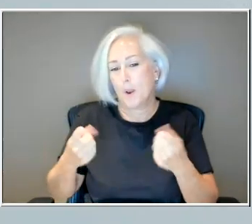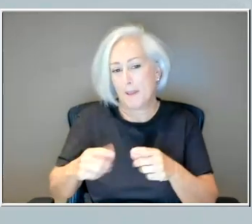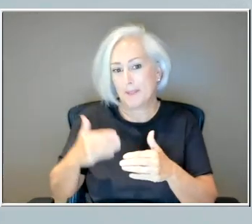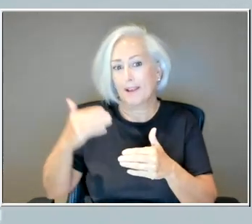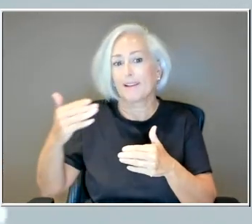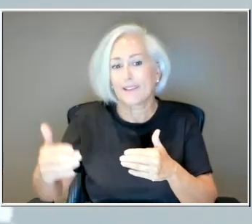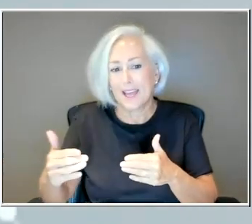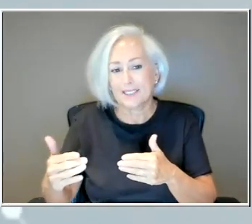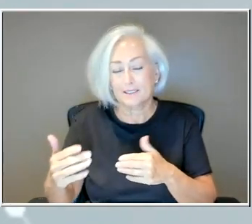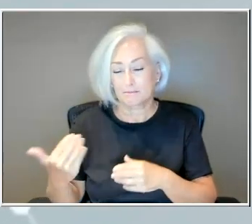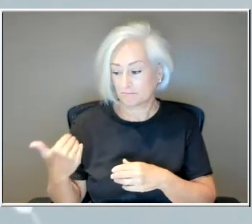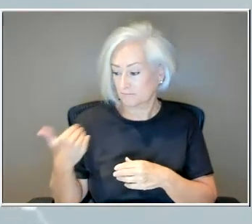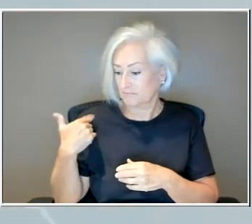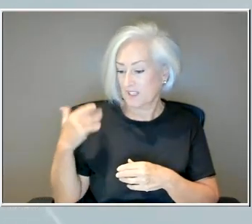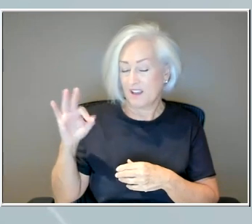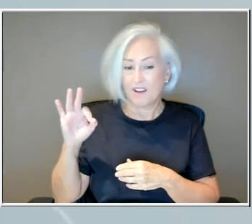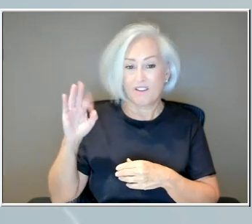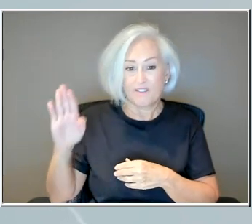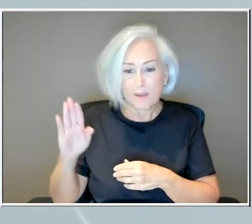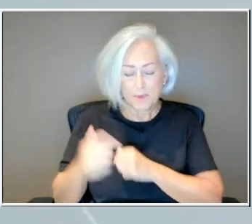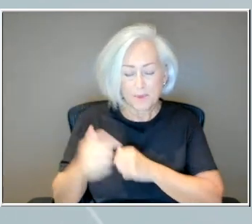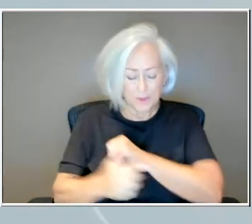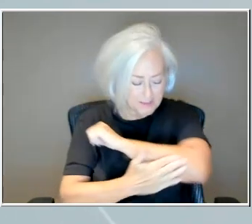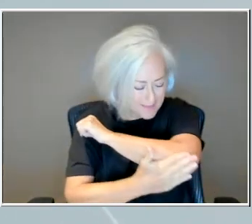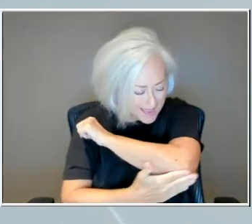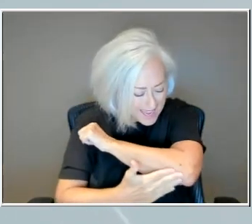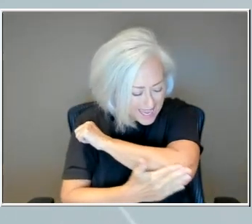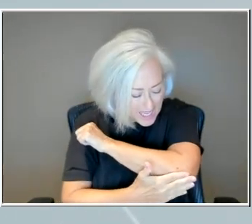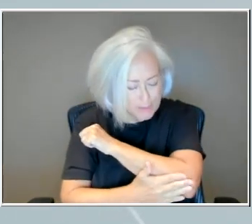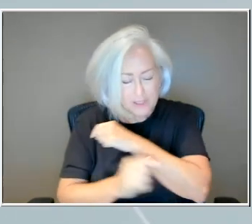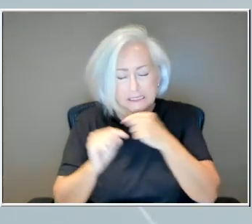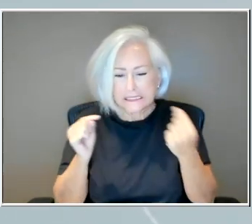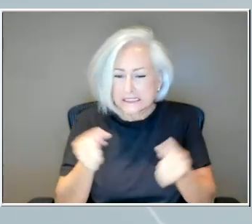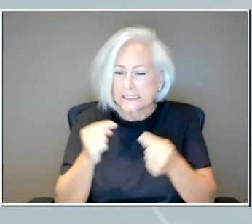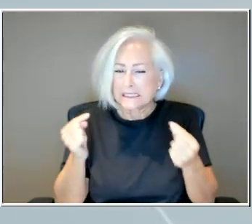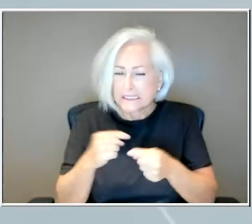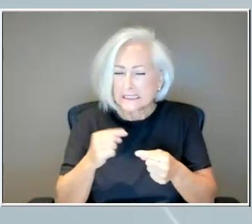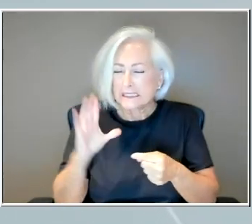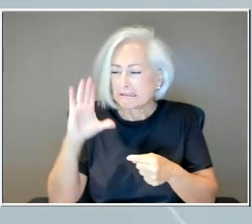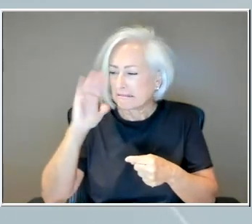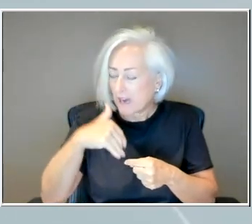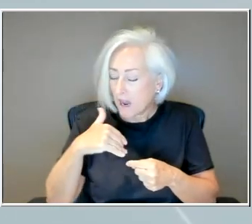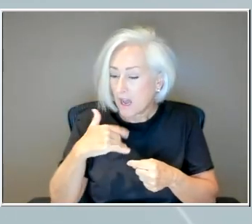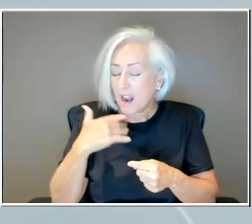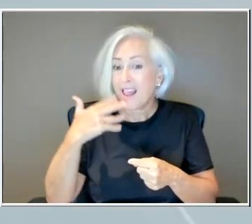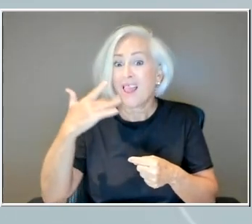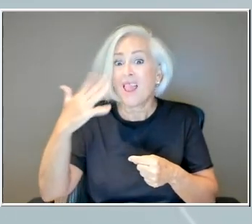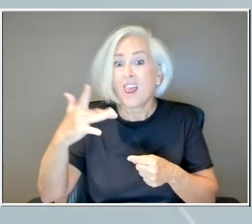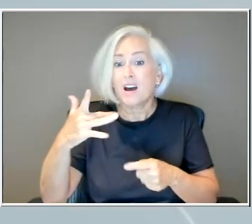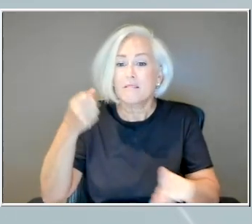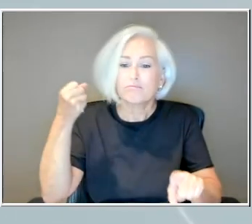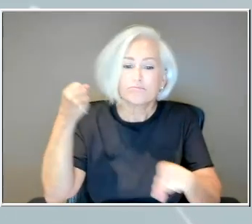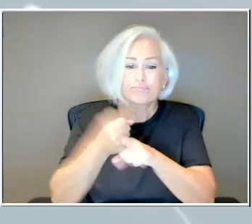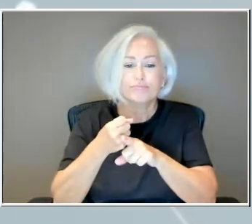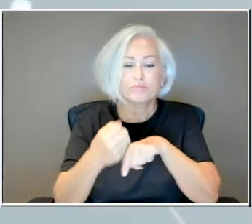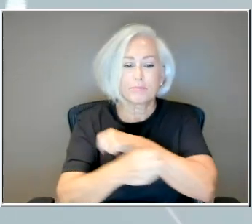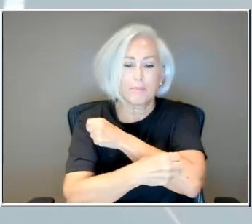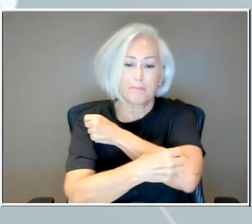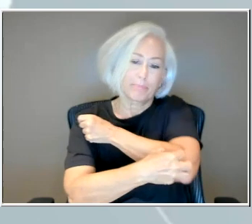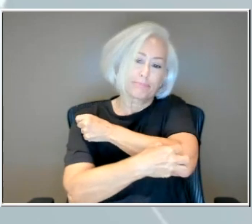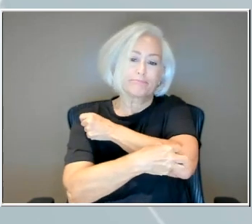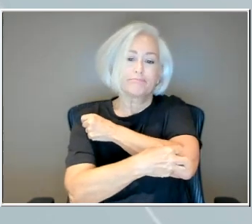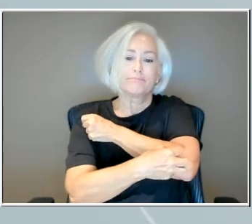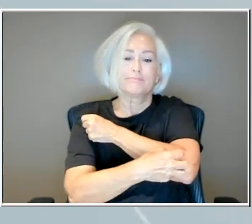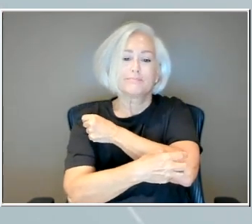pain in my elbow, and eventually a lesion showed up. You went on to say, we really hoped it was nothing, but it was cancer